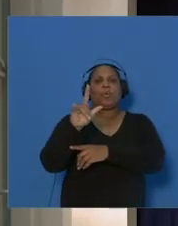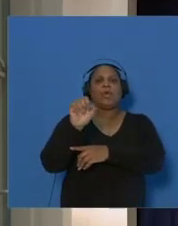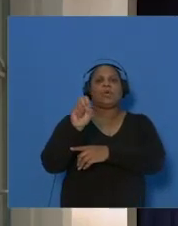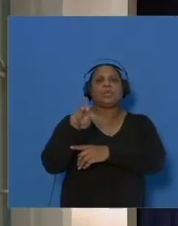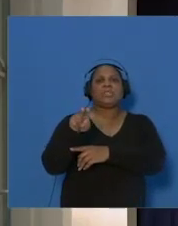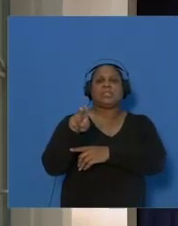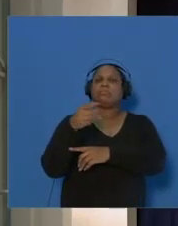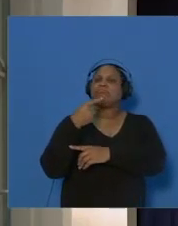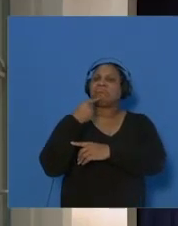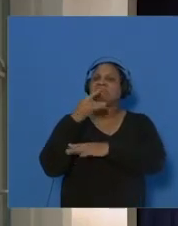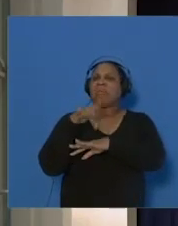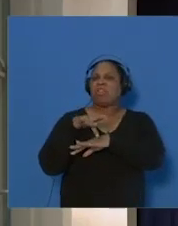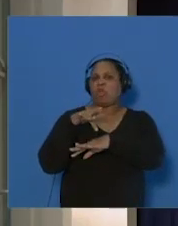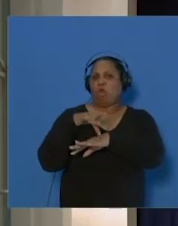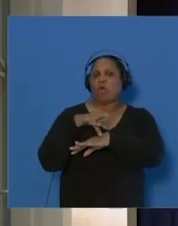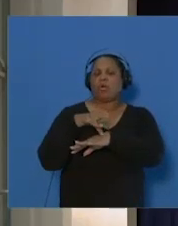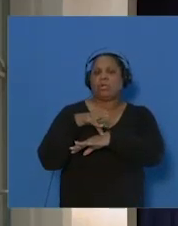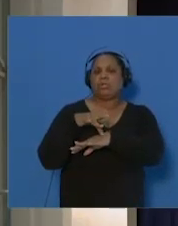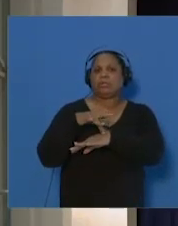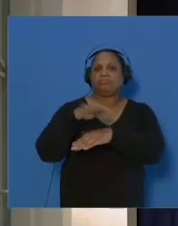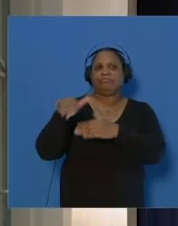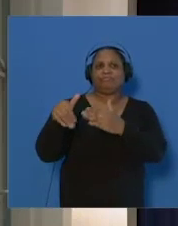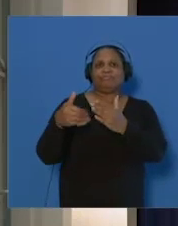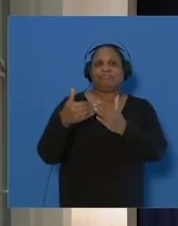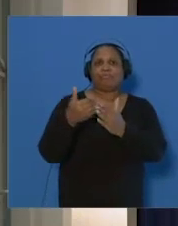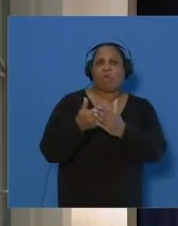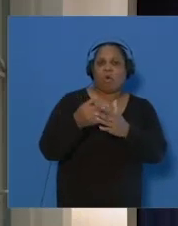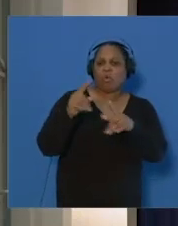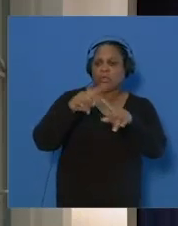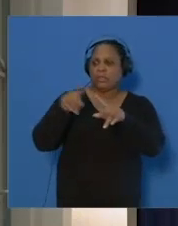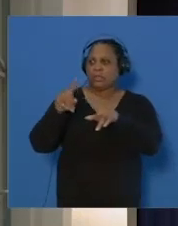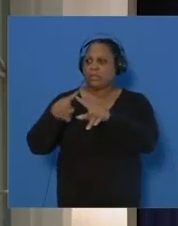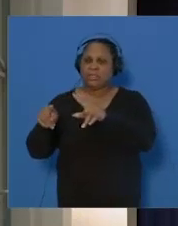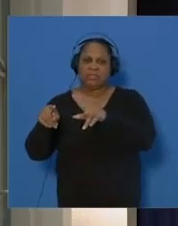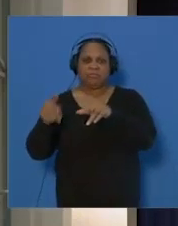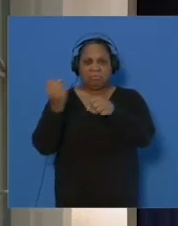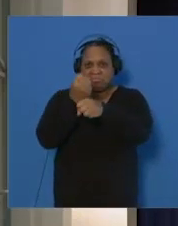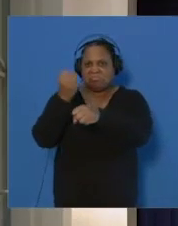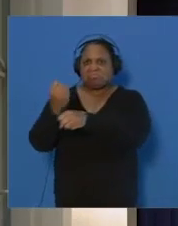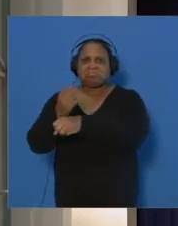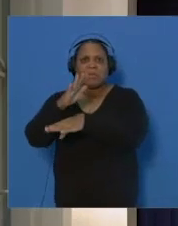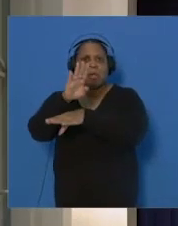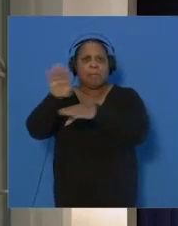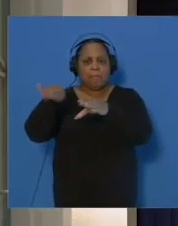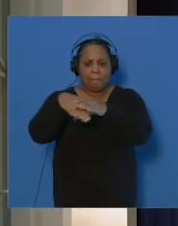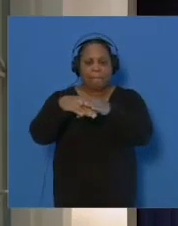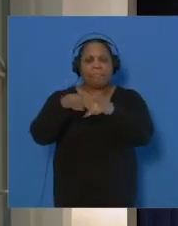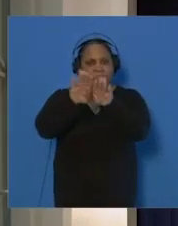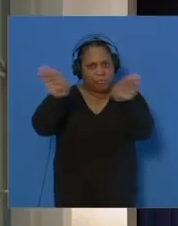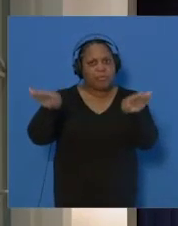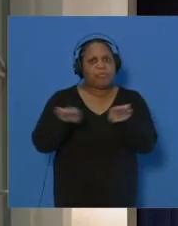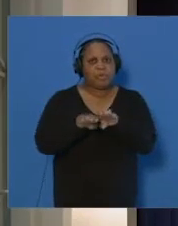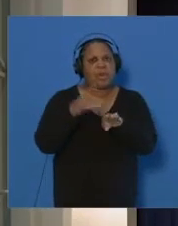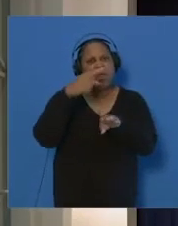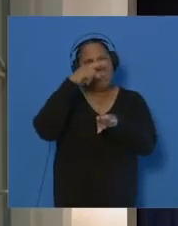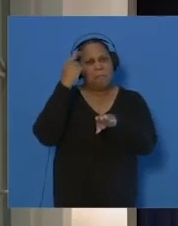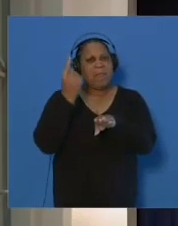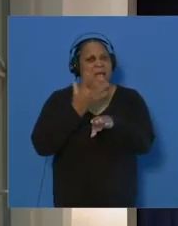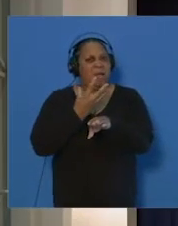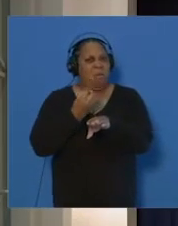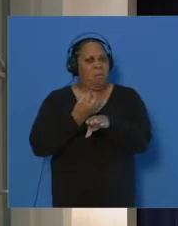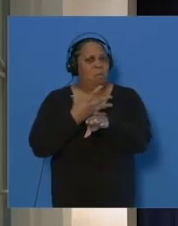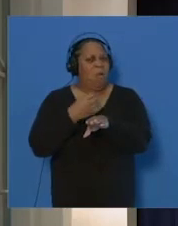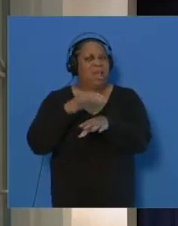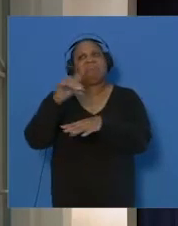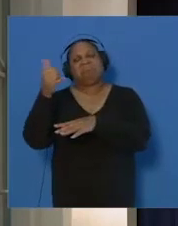possible, you mentioned earlier about all the demographics in Bermuda and how it relates to COVID-19 and black, white, and other. Could